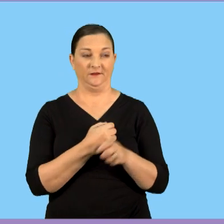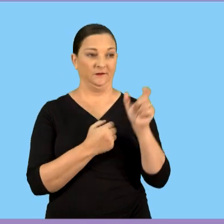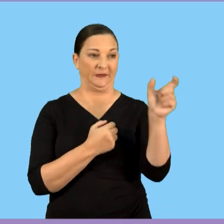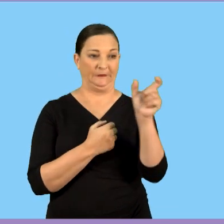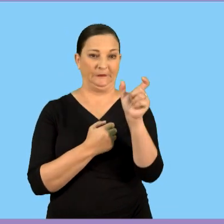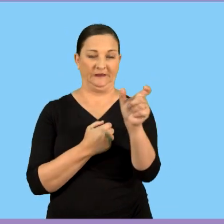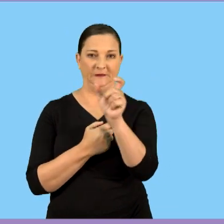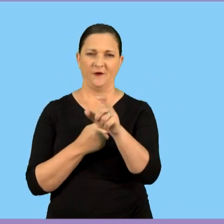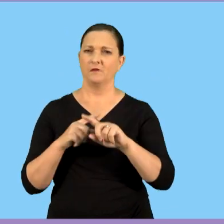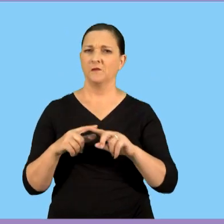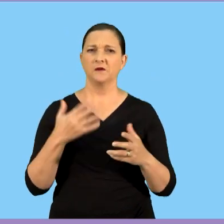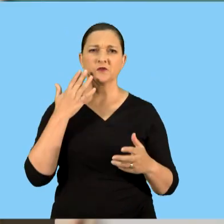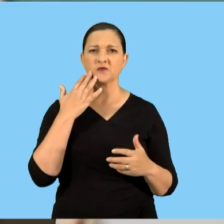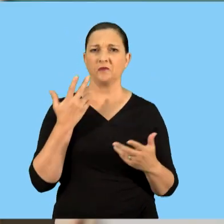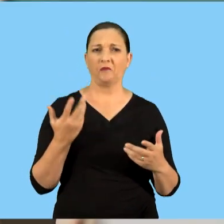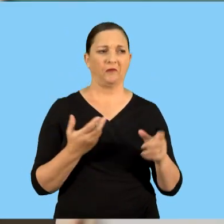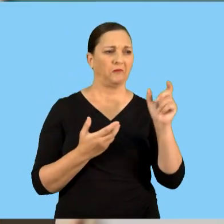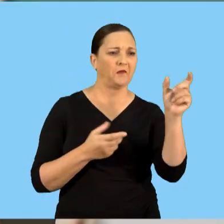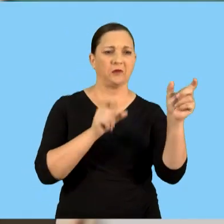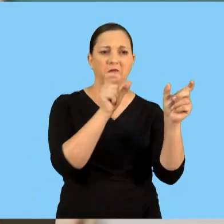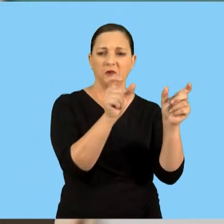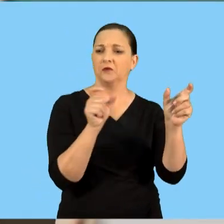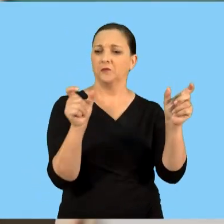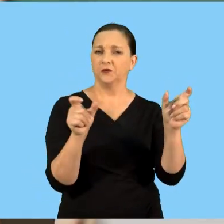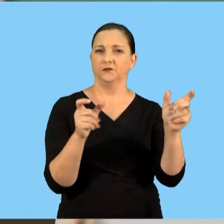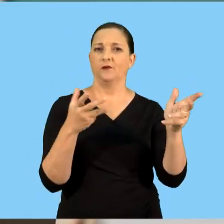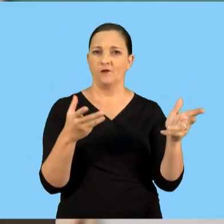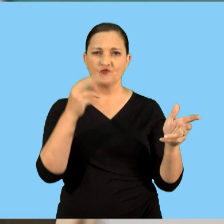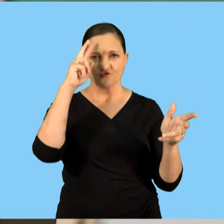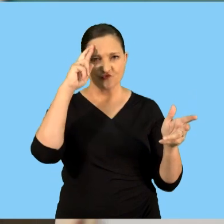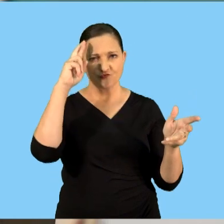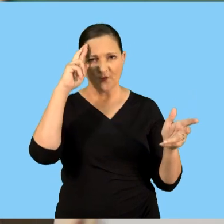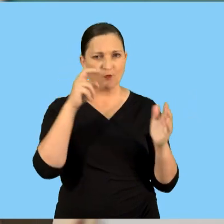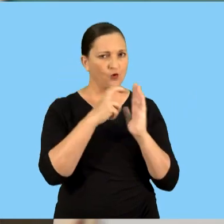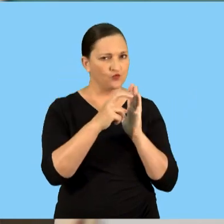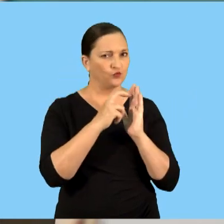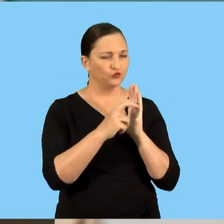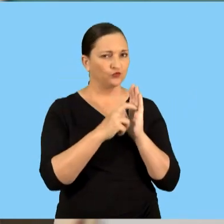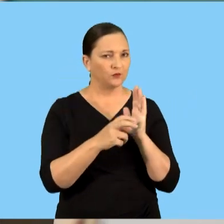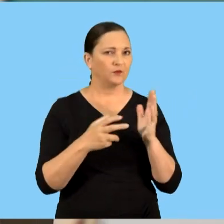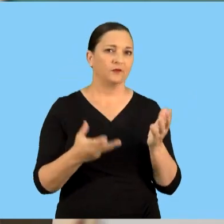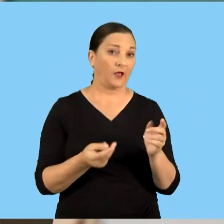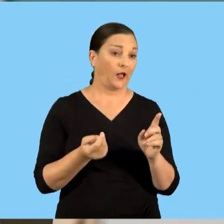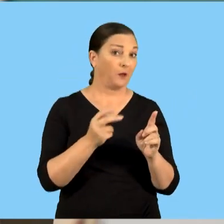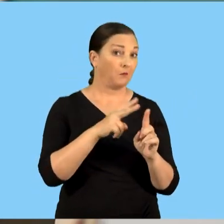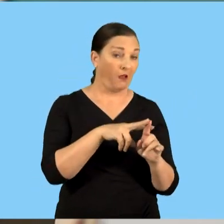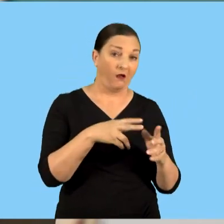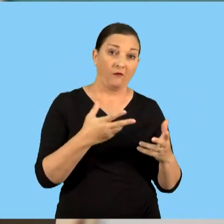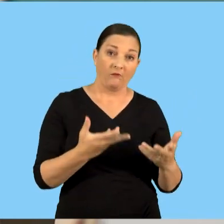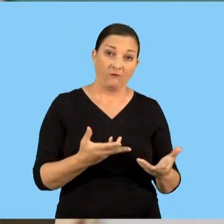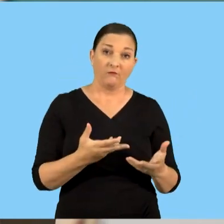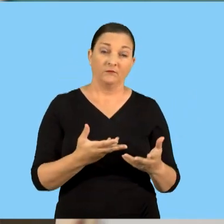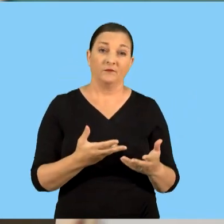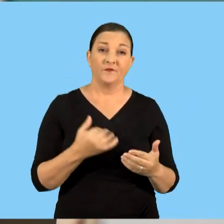looked a bit difficult, actually when you break everything down and when you remember your rules that you have